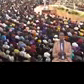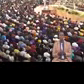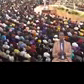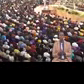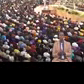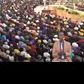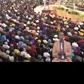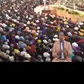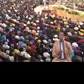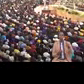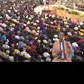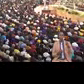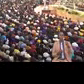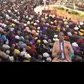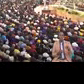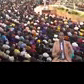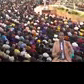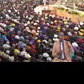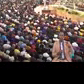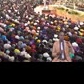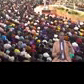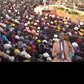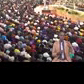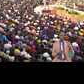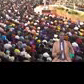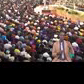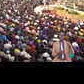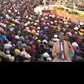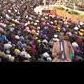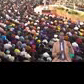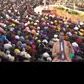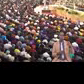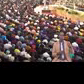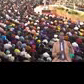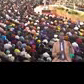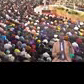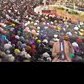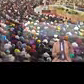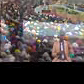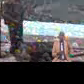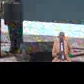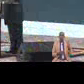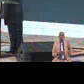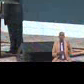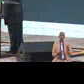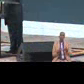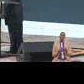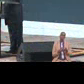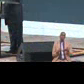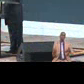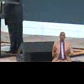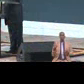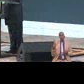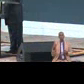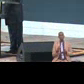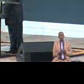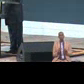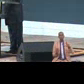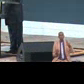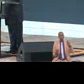Amen. Romans chapter 6. In Romans chapter 6, we're reading from